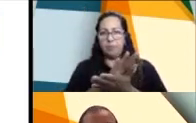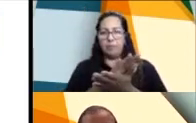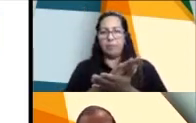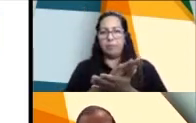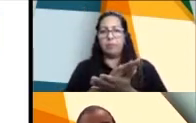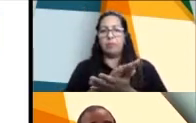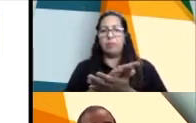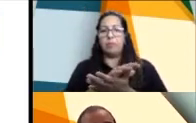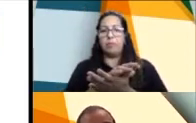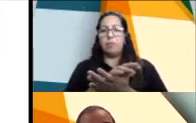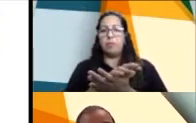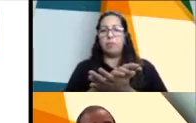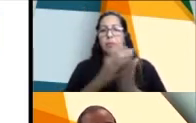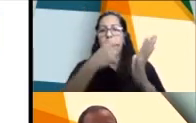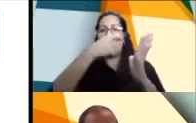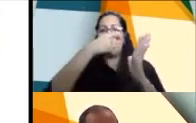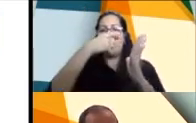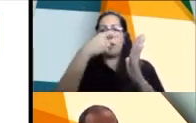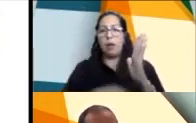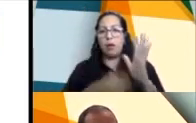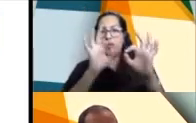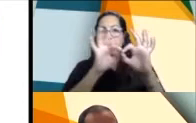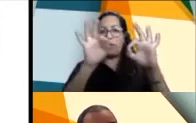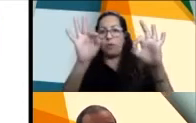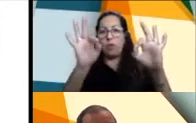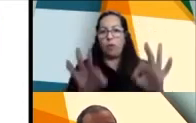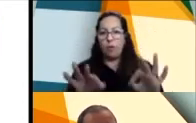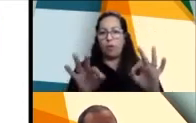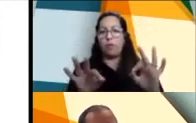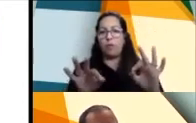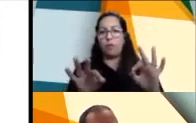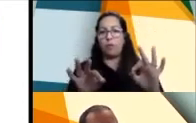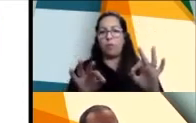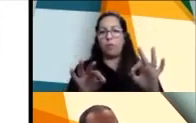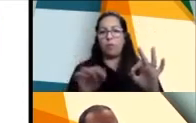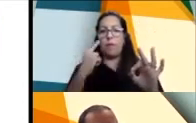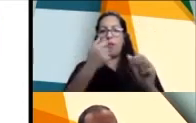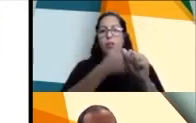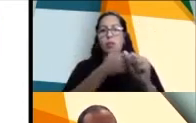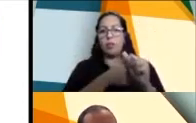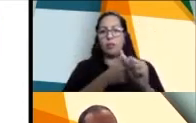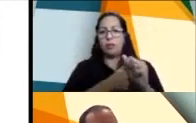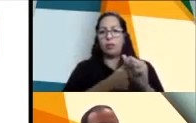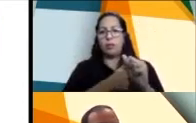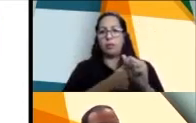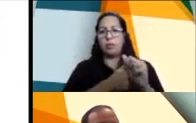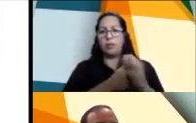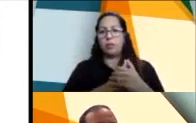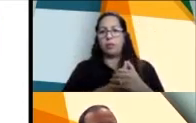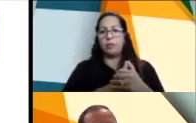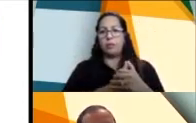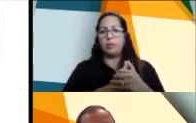in the cost form for unit cost for subtasks,